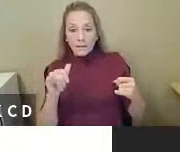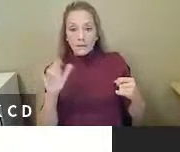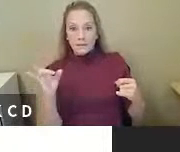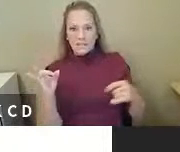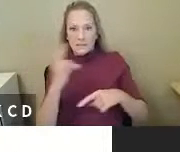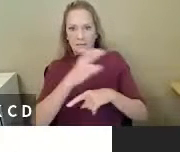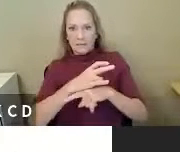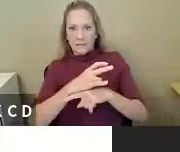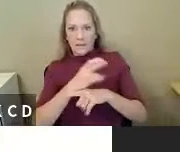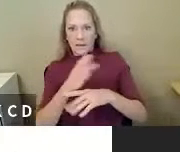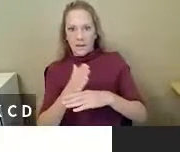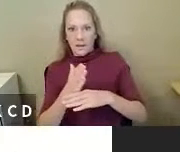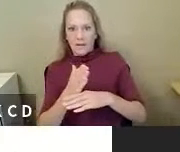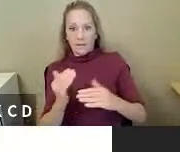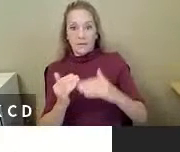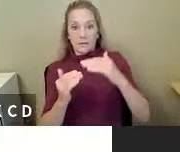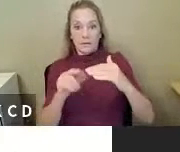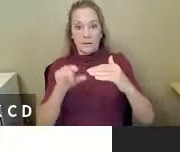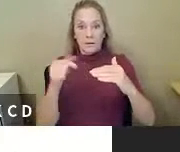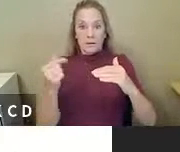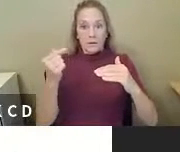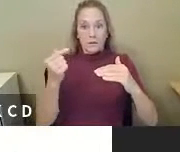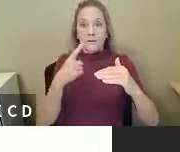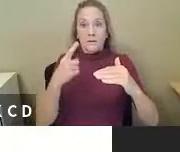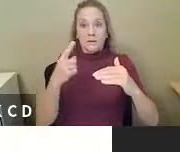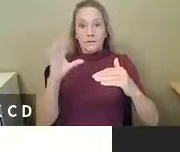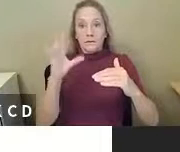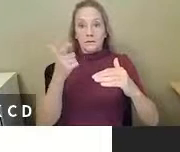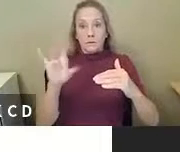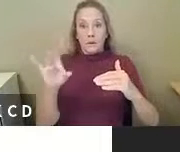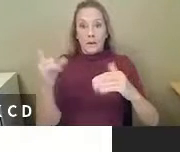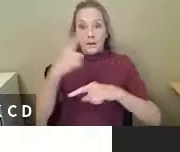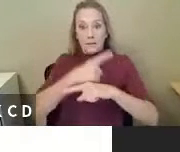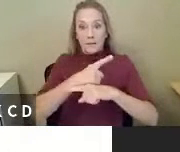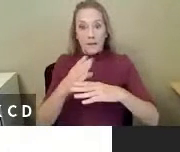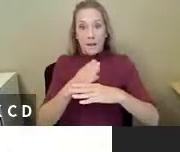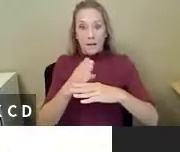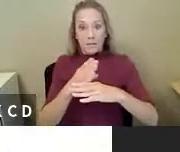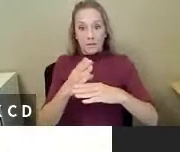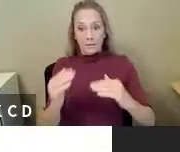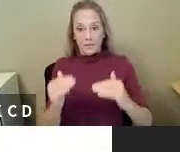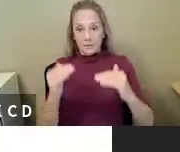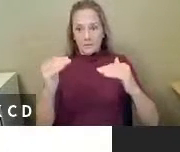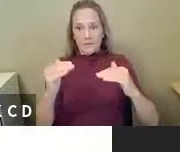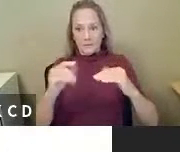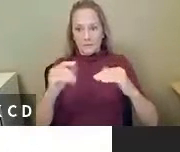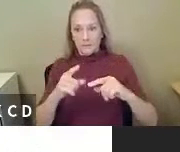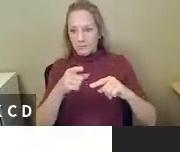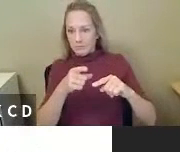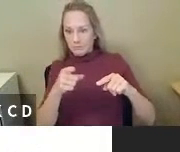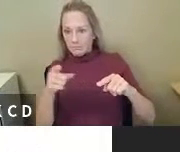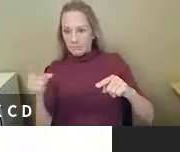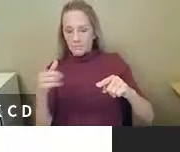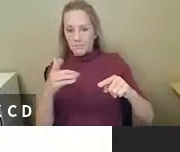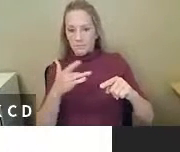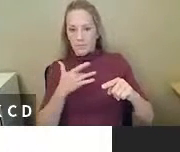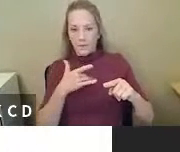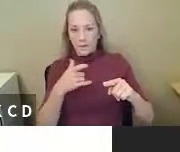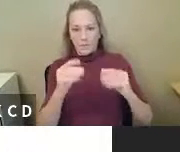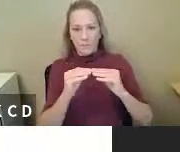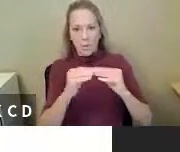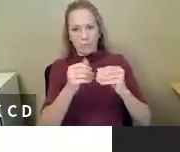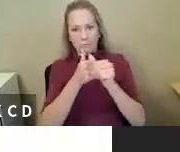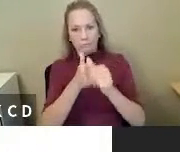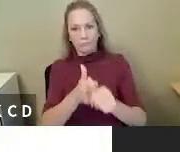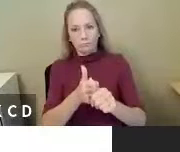average. So you can see there's a little bit more variation in the 7-day average than there is the 28-day average. So we felt like that was a more steady state